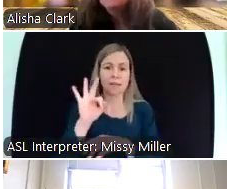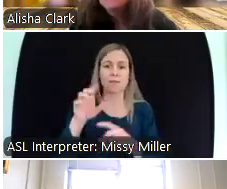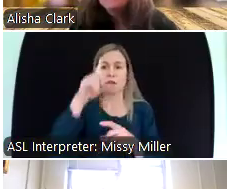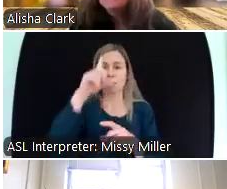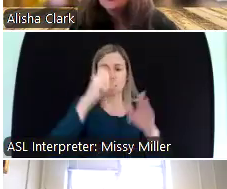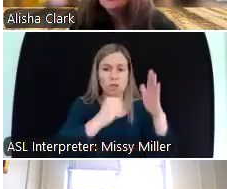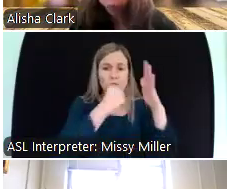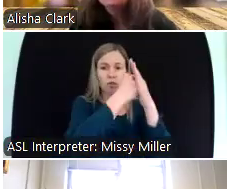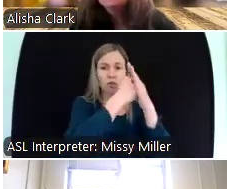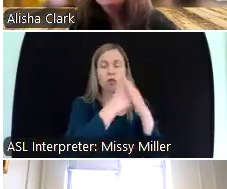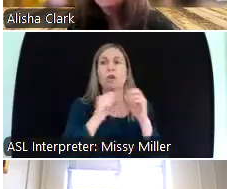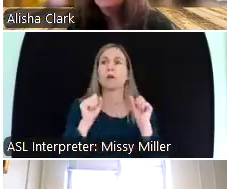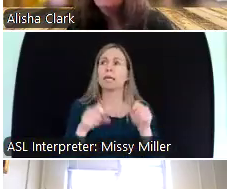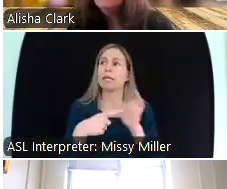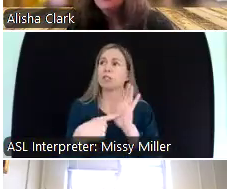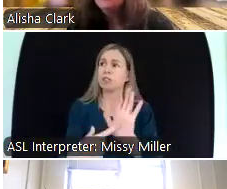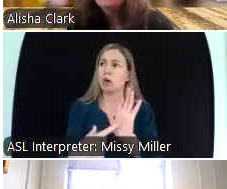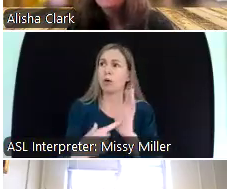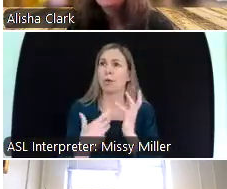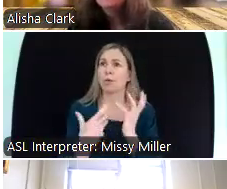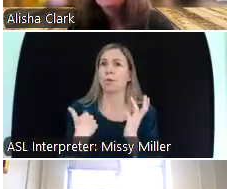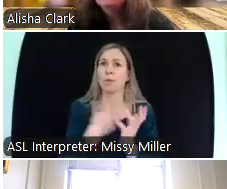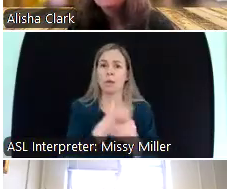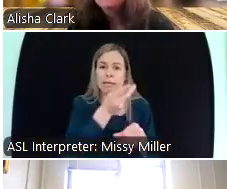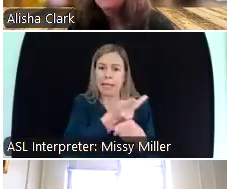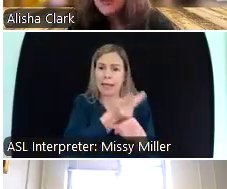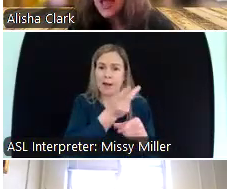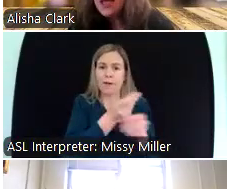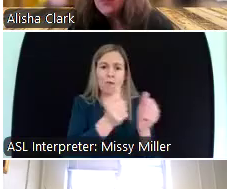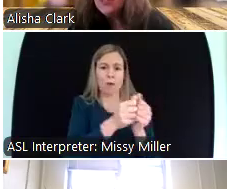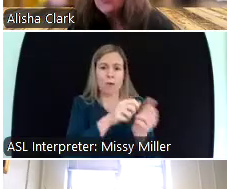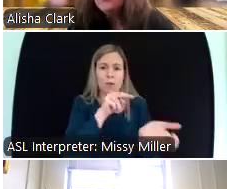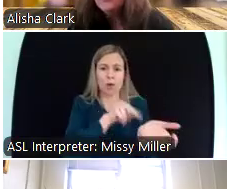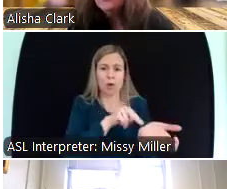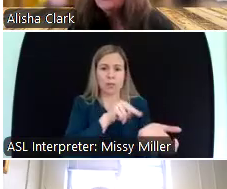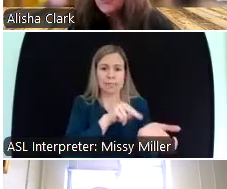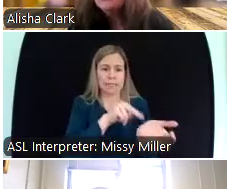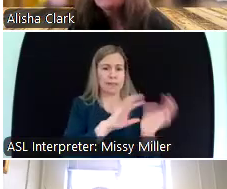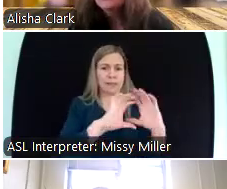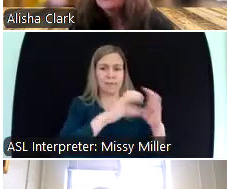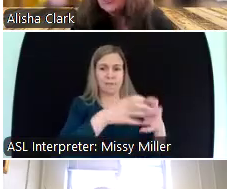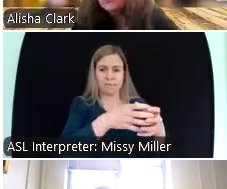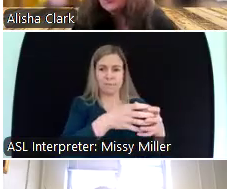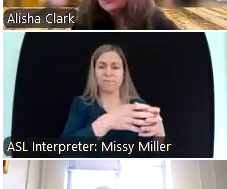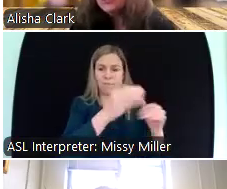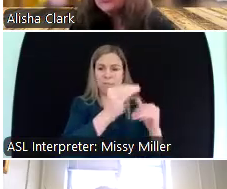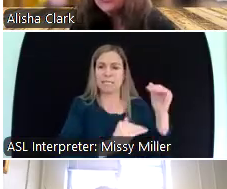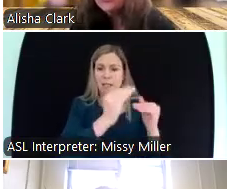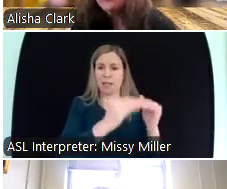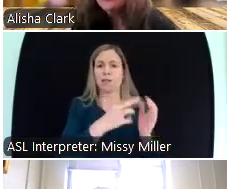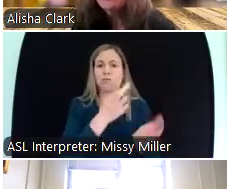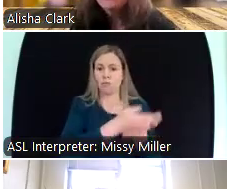that can be taken care of with like nursing facility rehab, then that is one of the